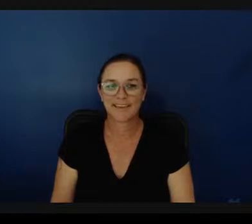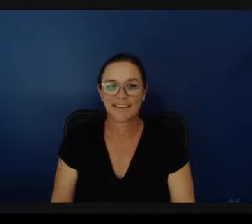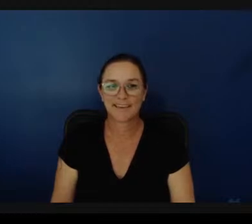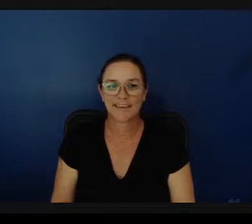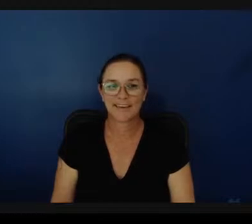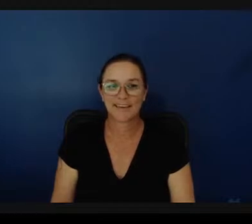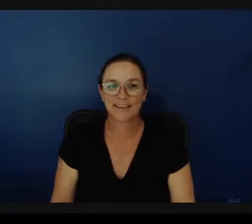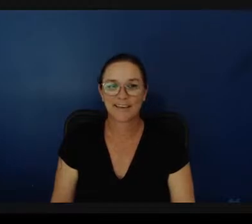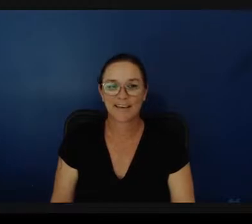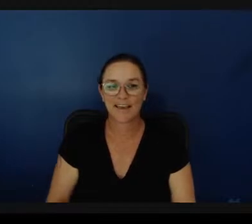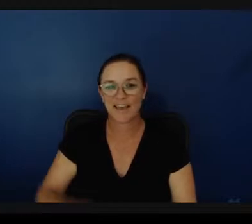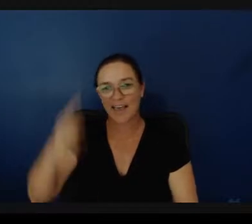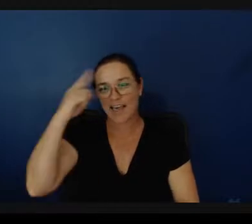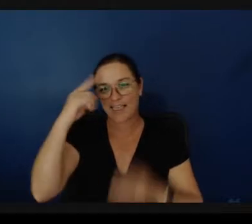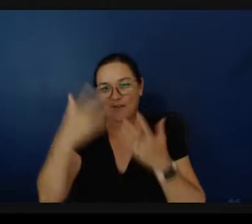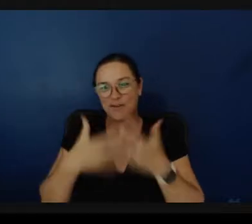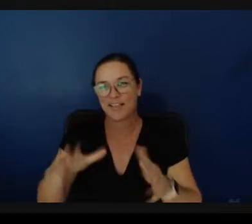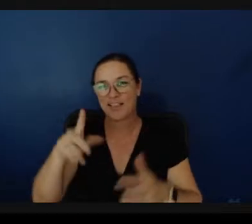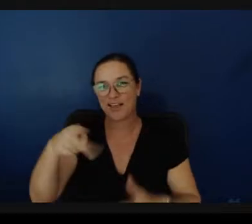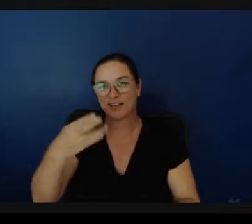I think we lost Phil there.